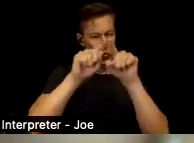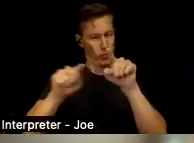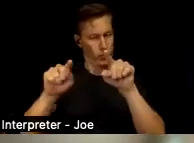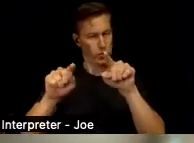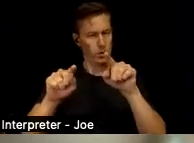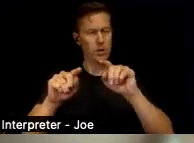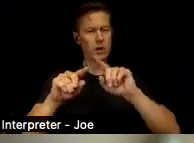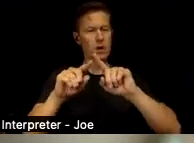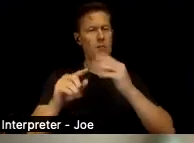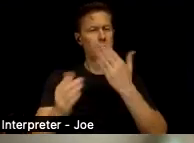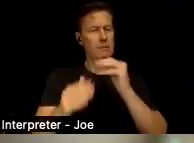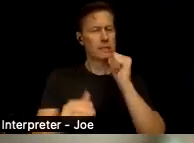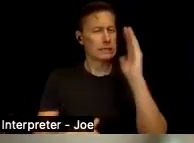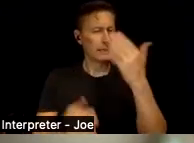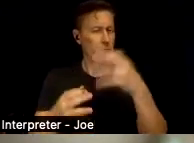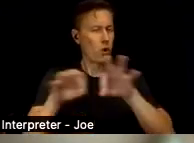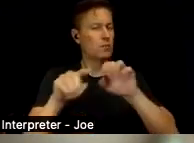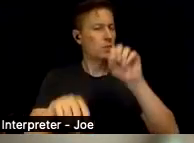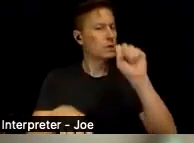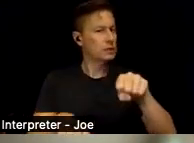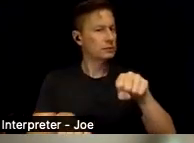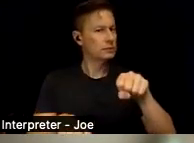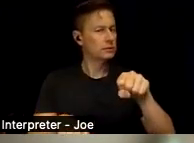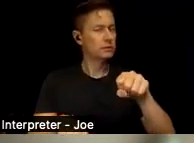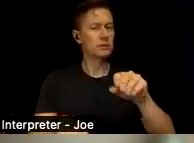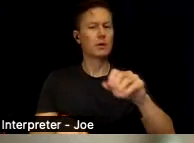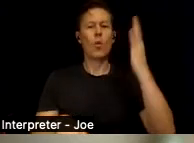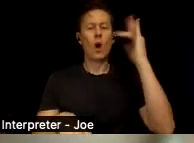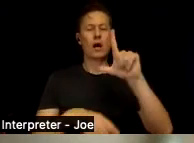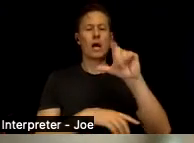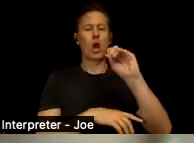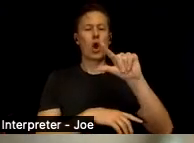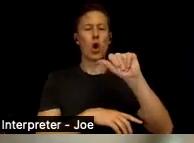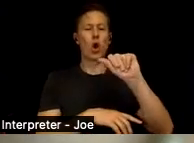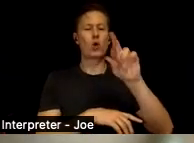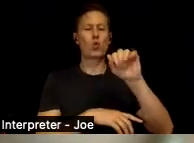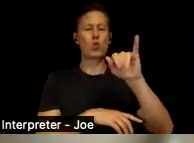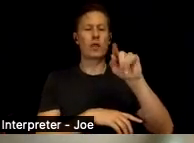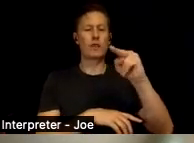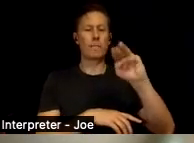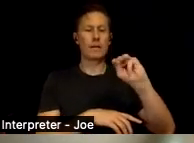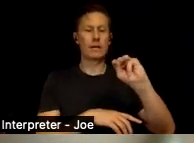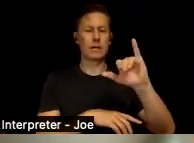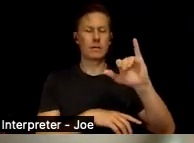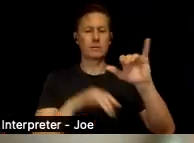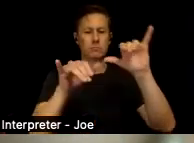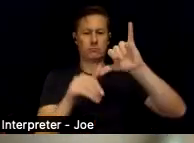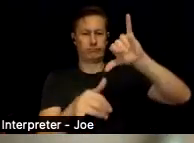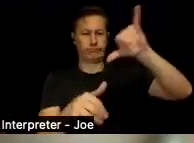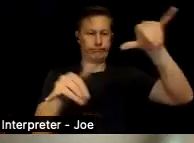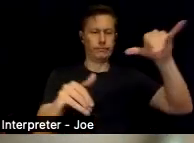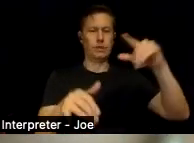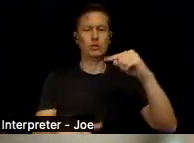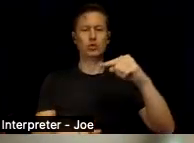quite significant because this is a logarithmic scale. So the previous forecast had several times as